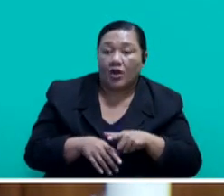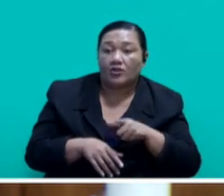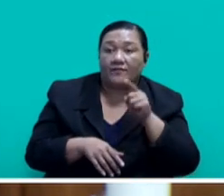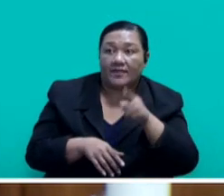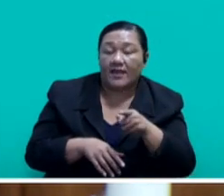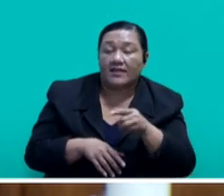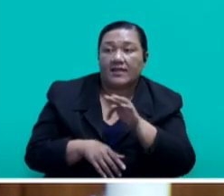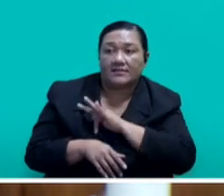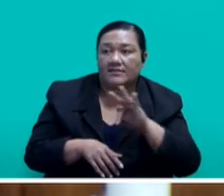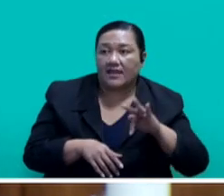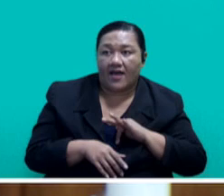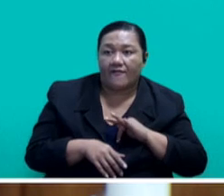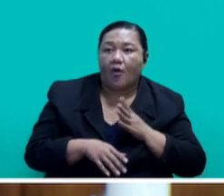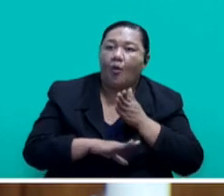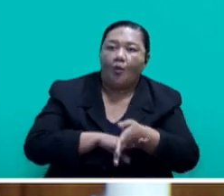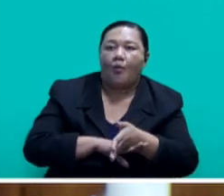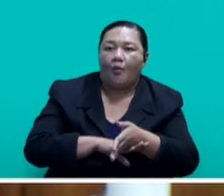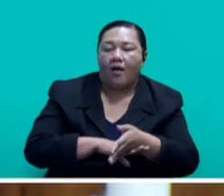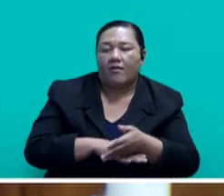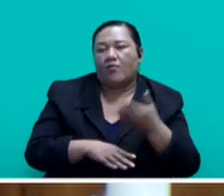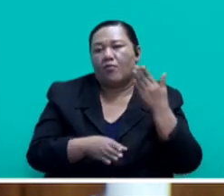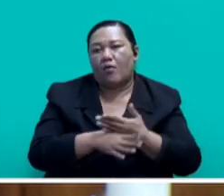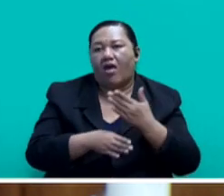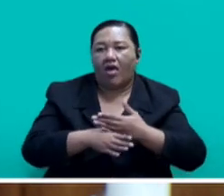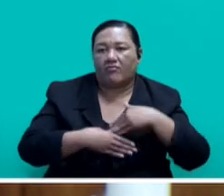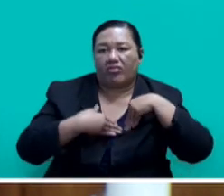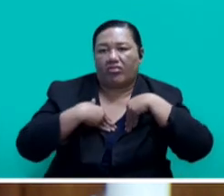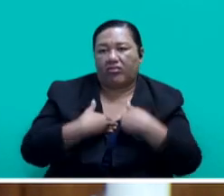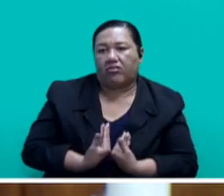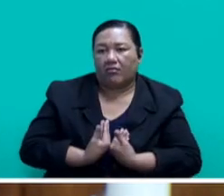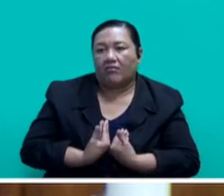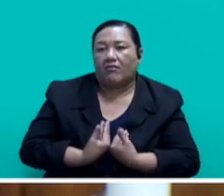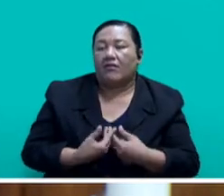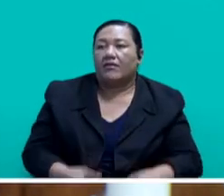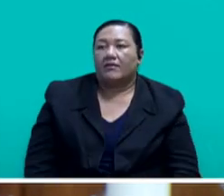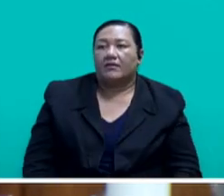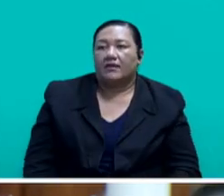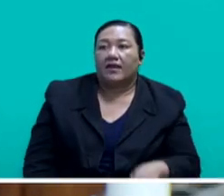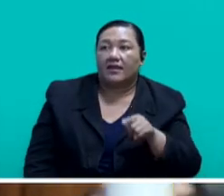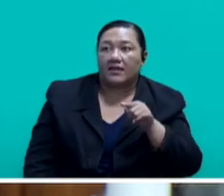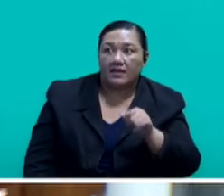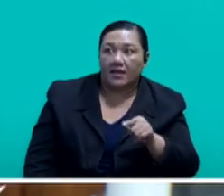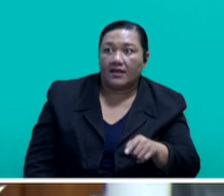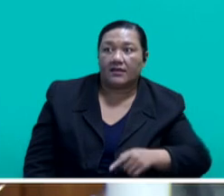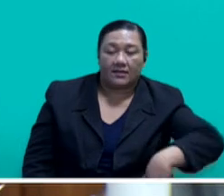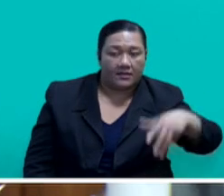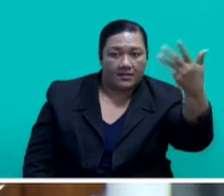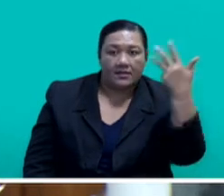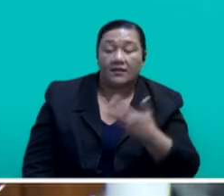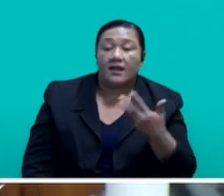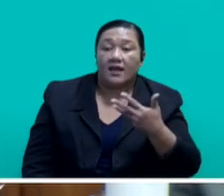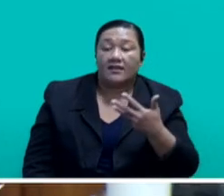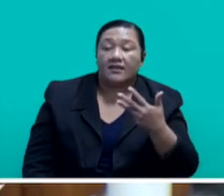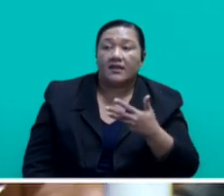were overworked. Mr. Speaker, out of that, we have filled 19